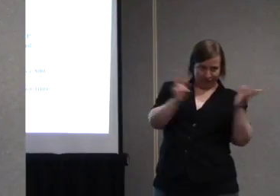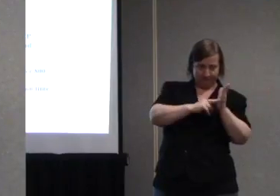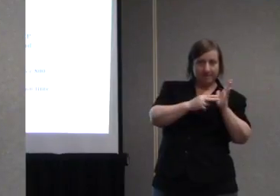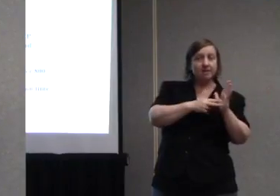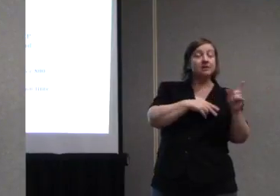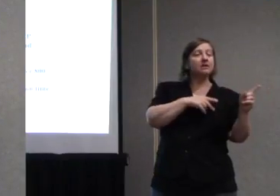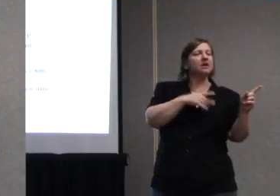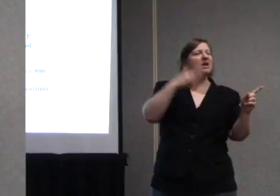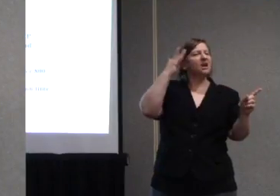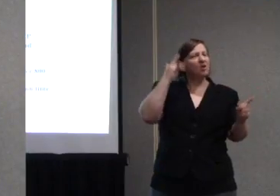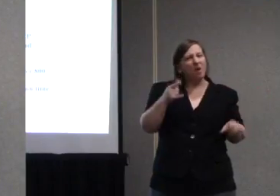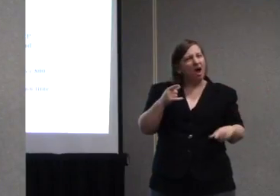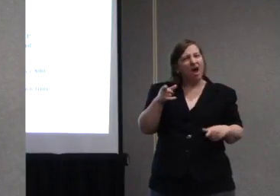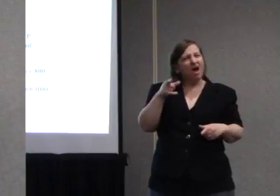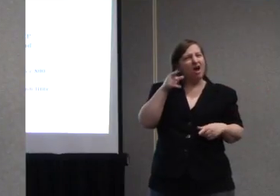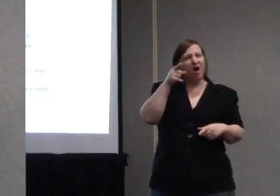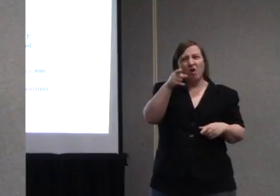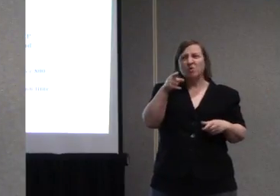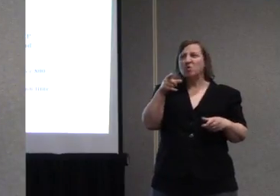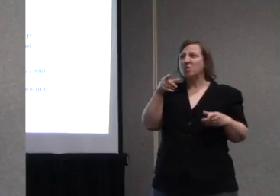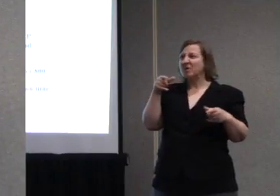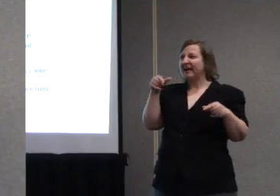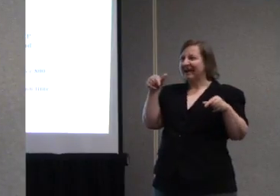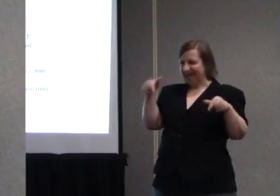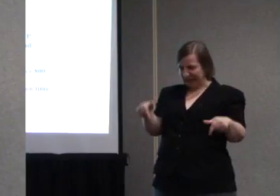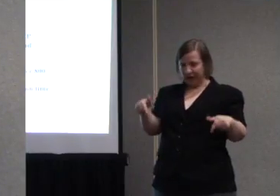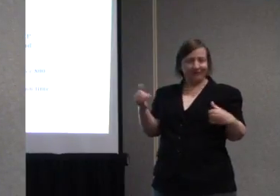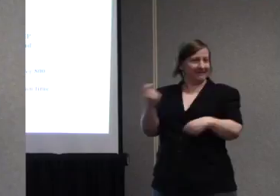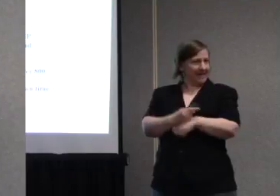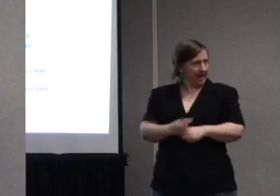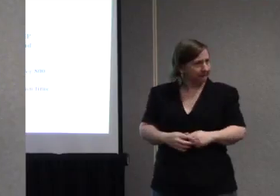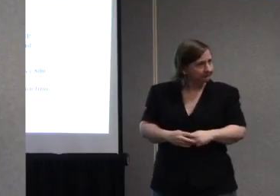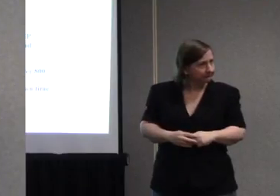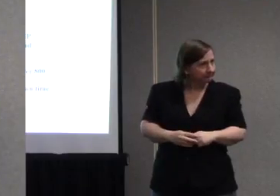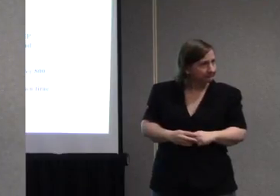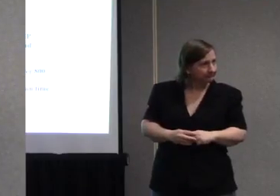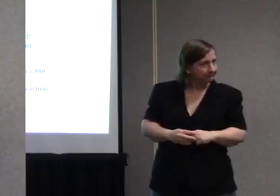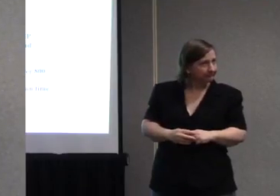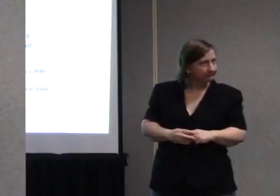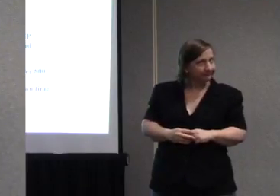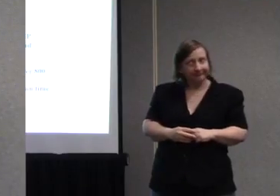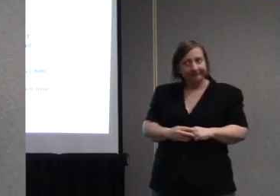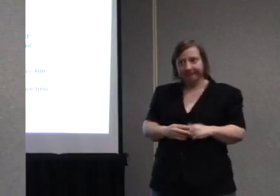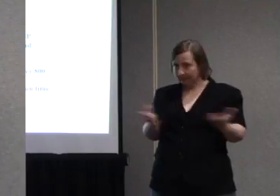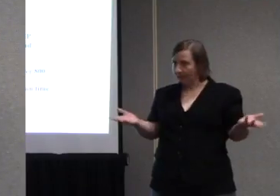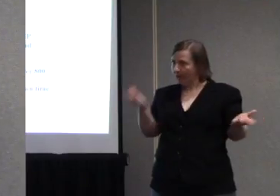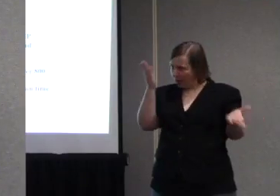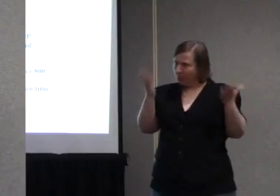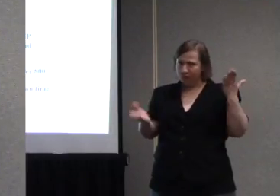or uses that metaphor, is why are you sitting in this room today?